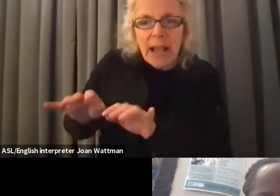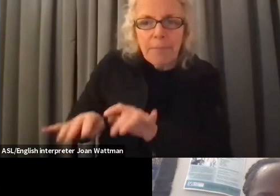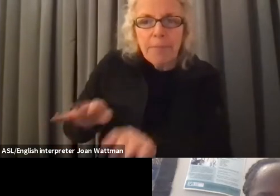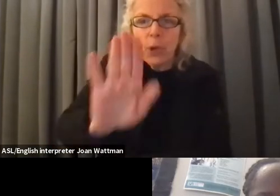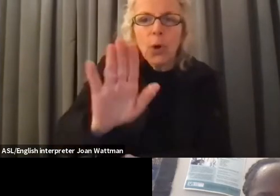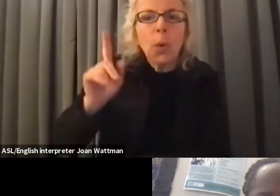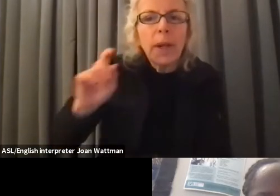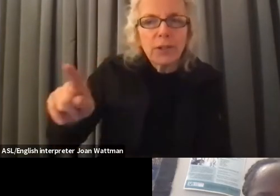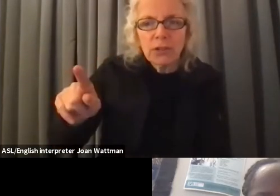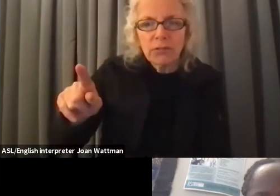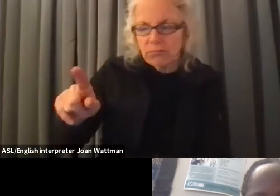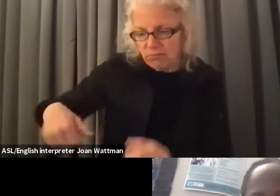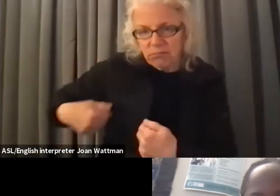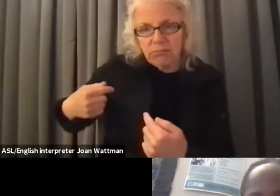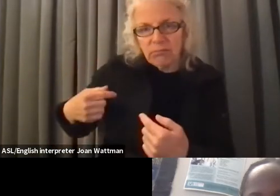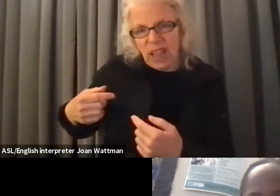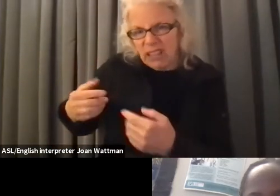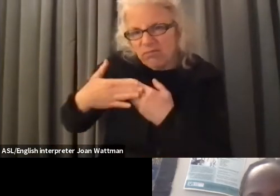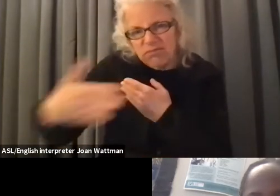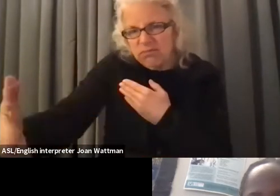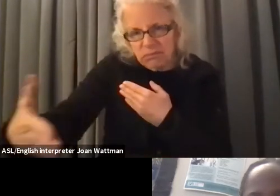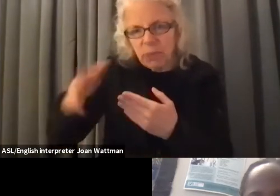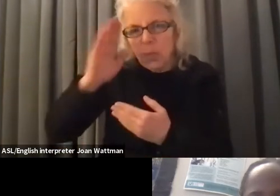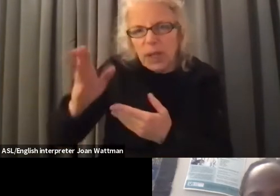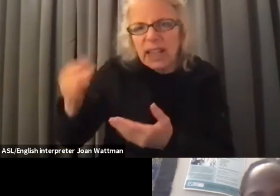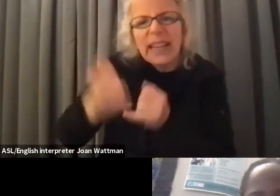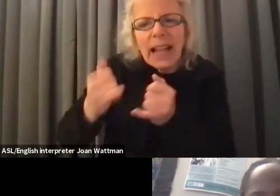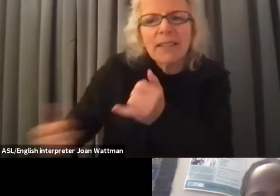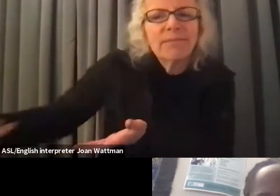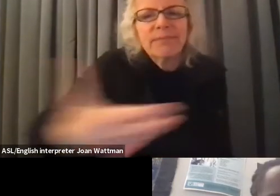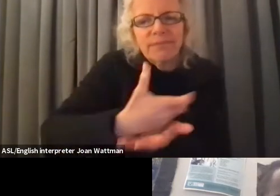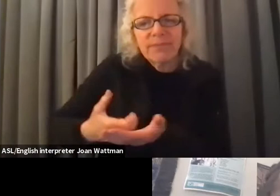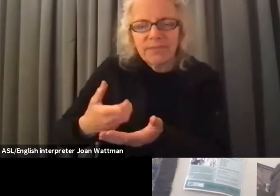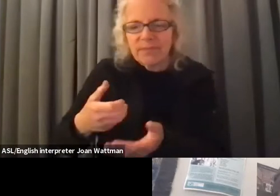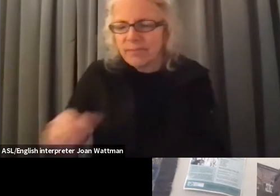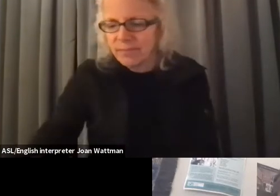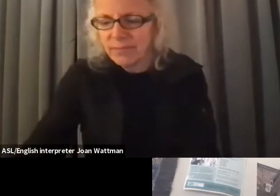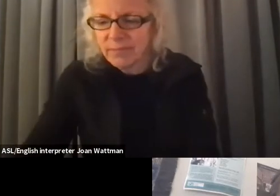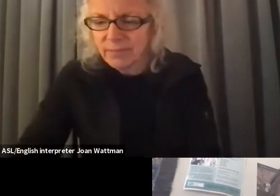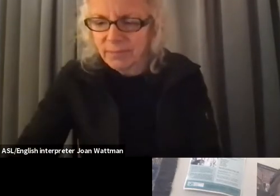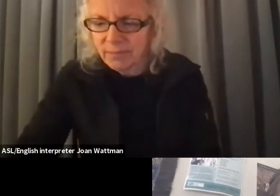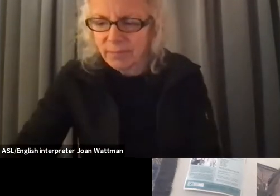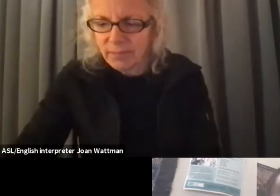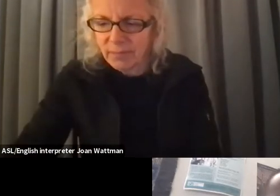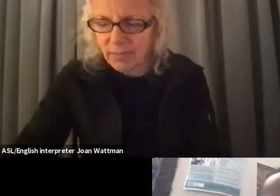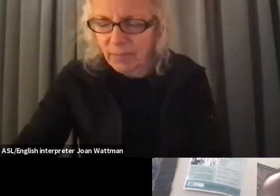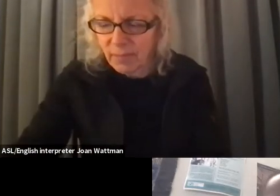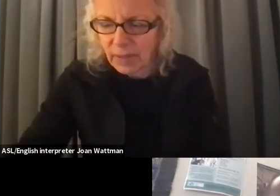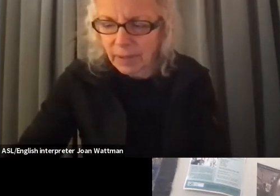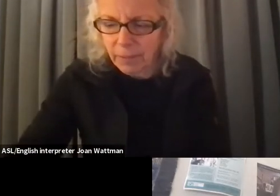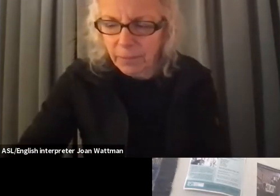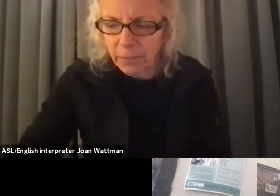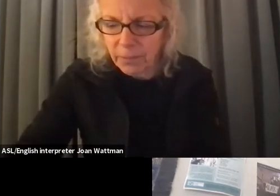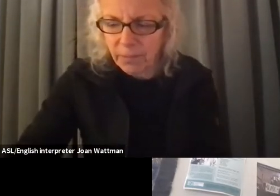in throughout the program, and we'll compile them and address them at the end. So now, again, my pleasure to introduce my colleague,